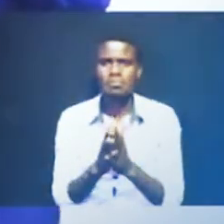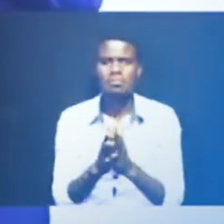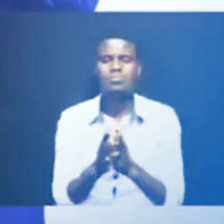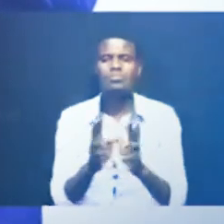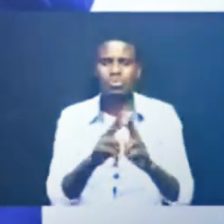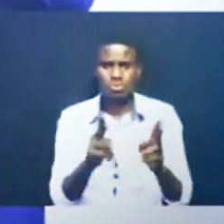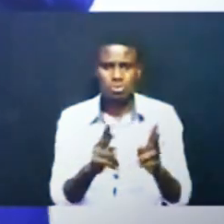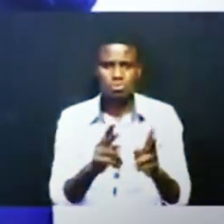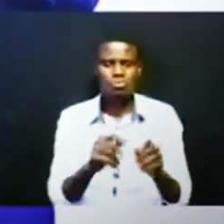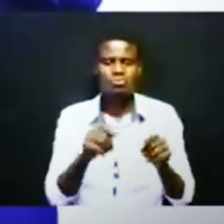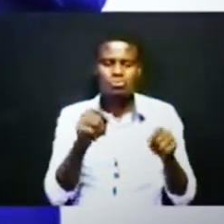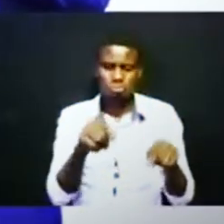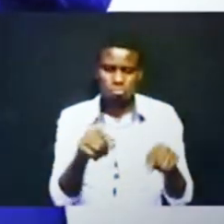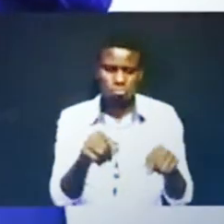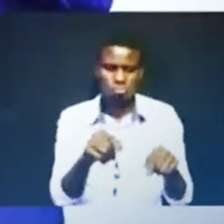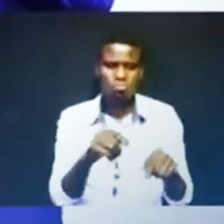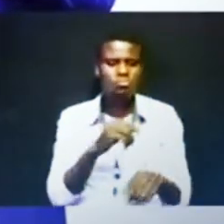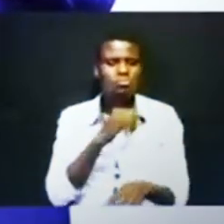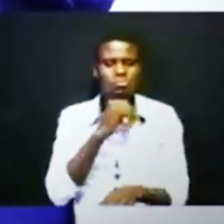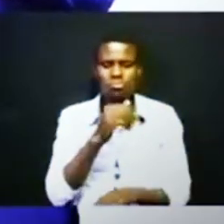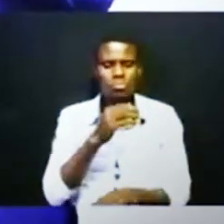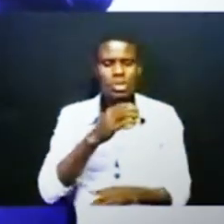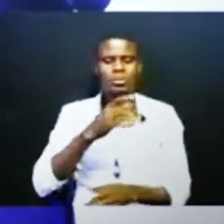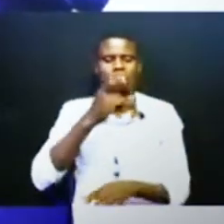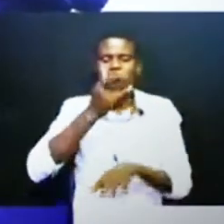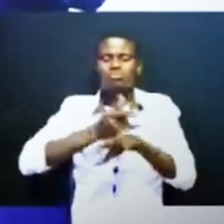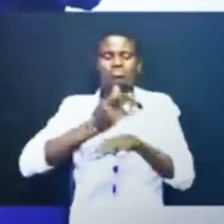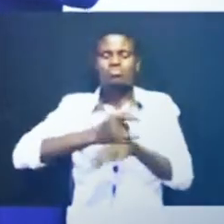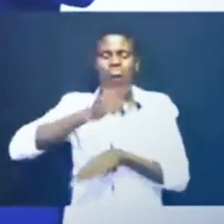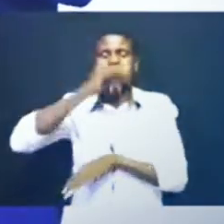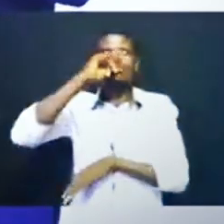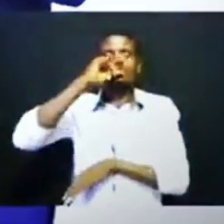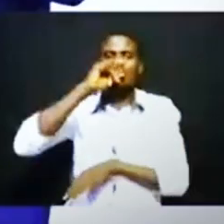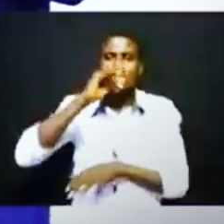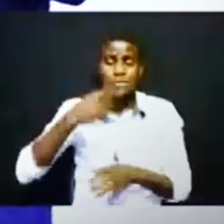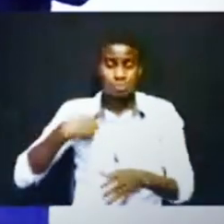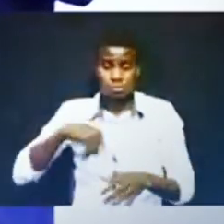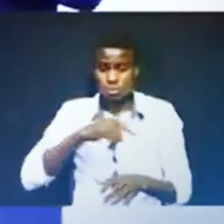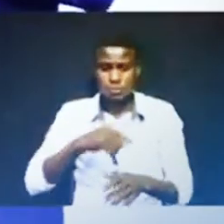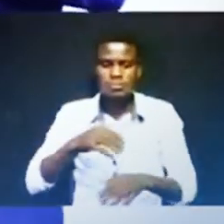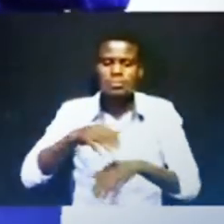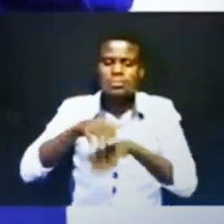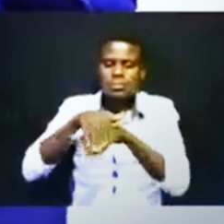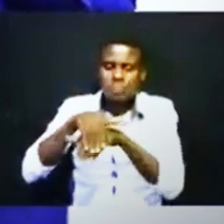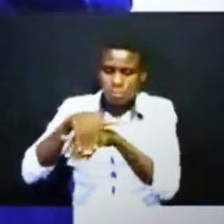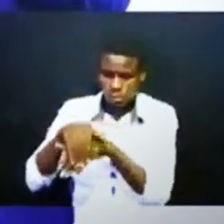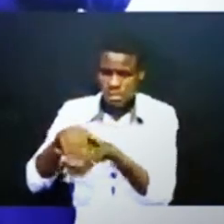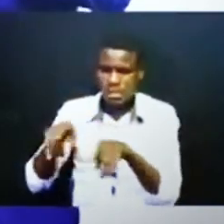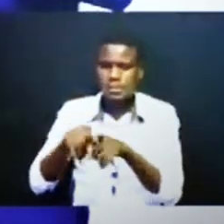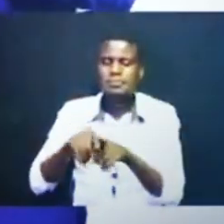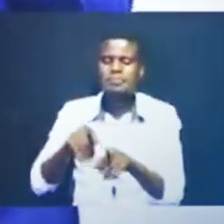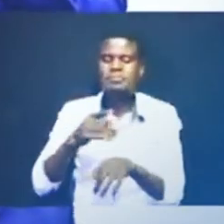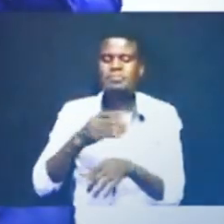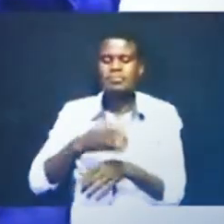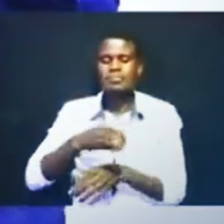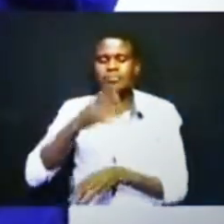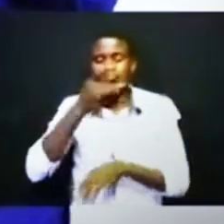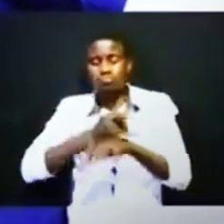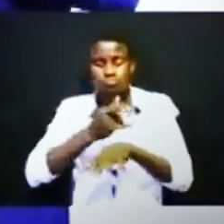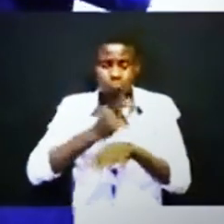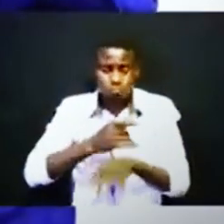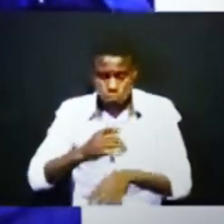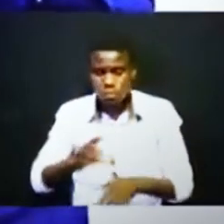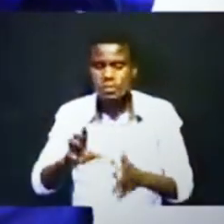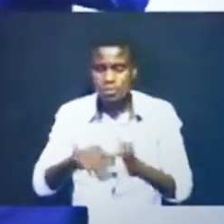drink, but we'll pretend as if we are drunk, and you follow me to my house. No, so dear, see what will happen. And there, no,